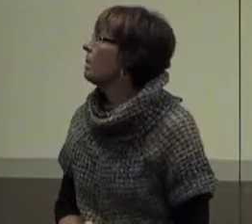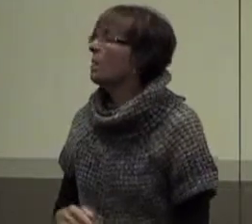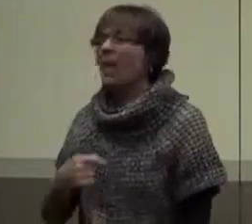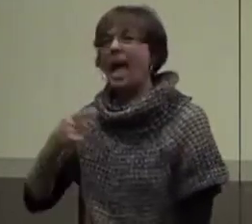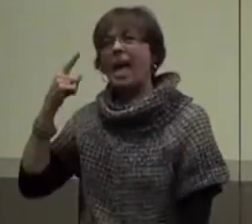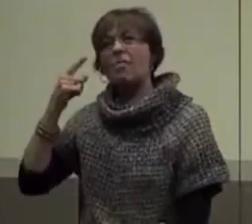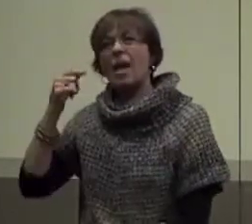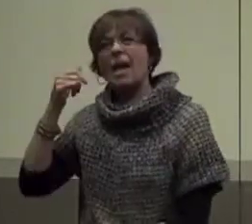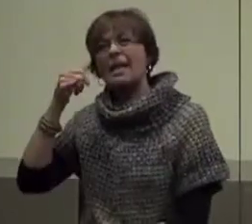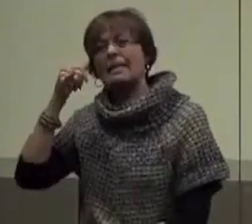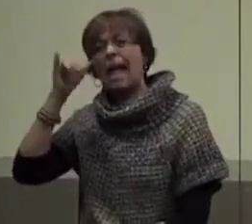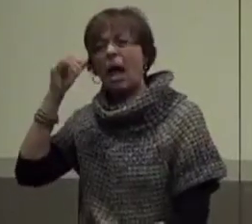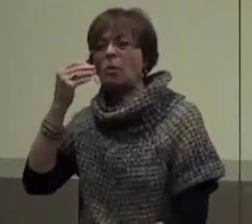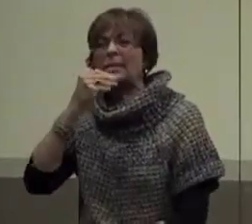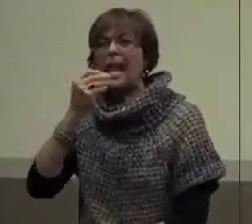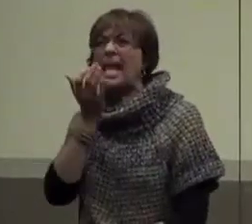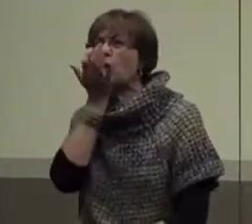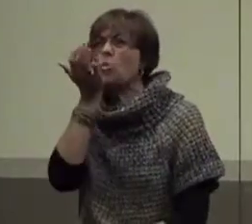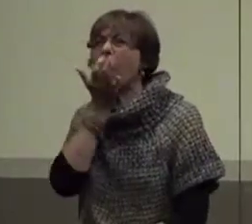take drafts.